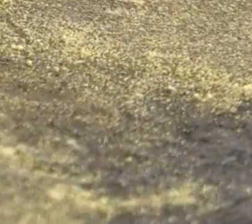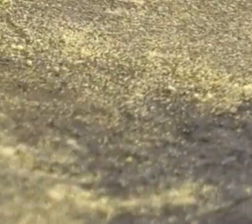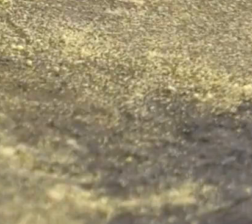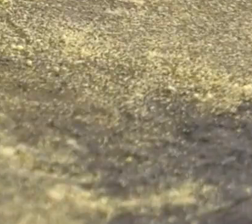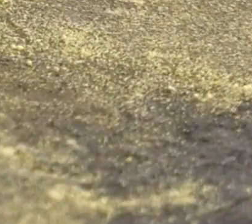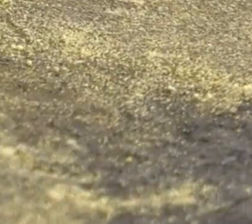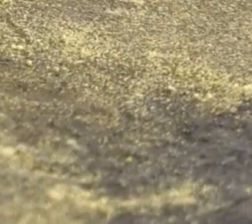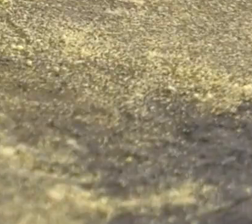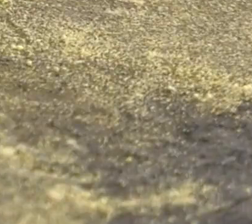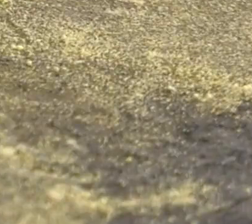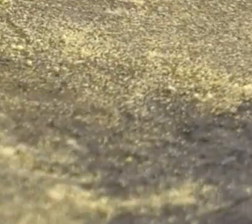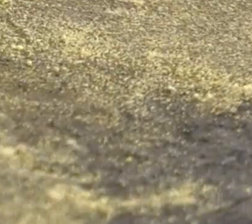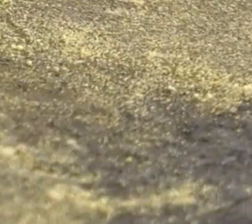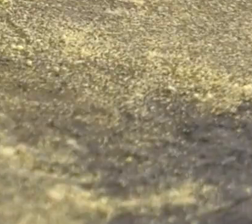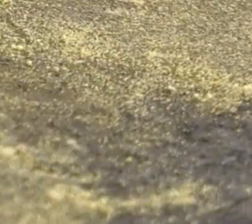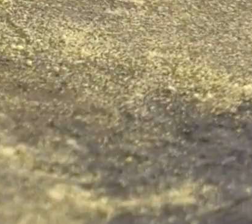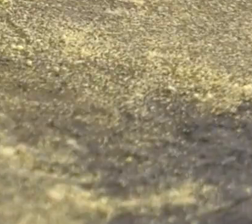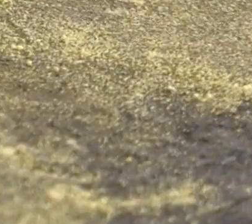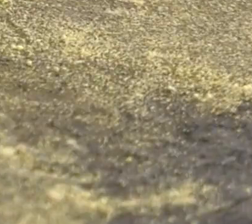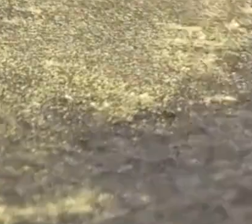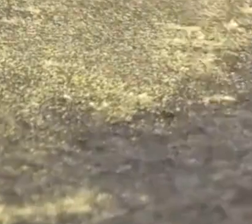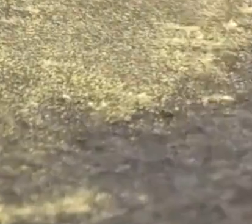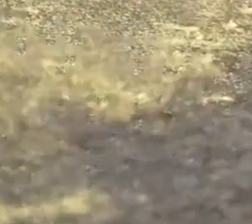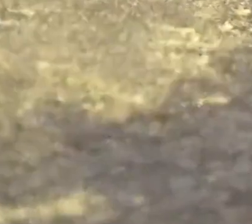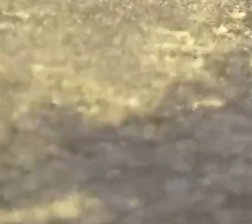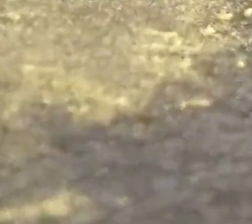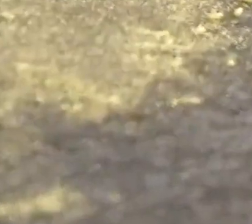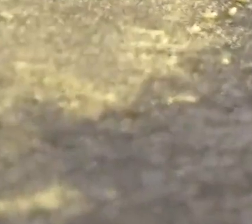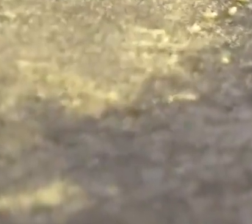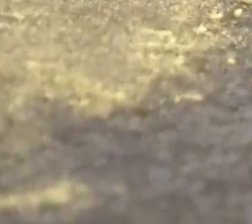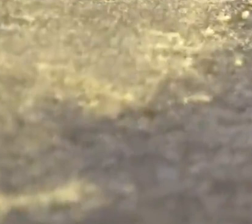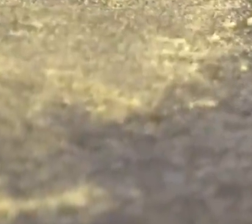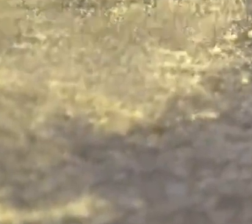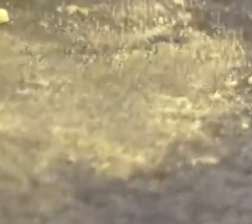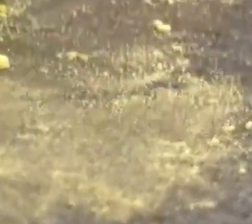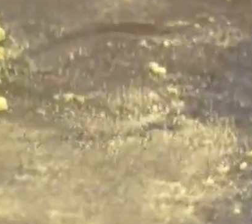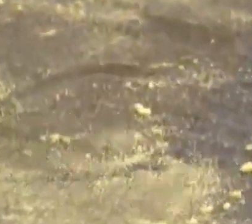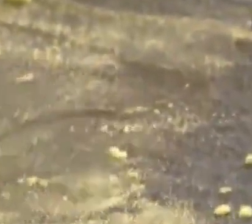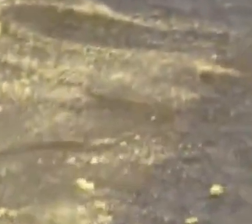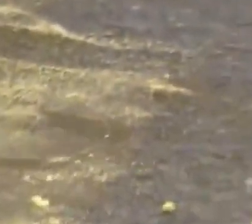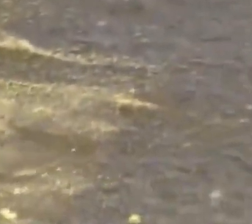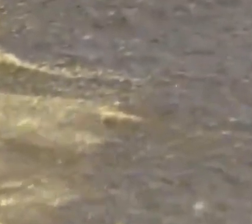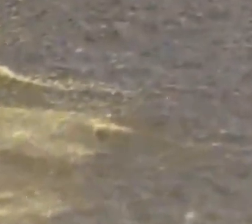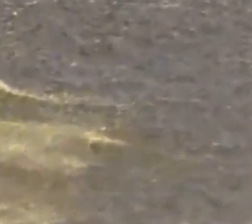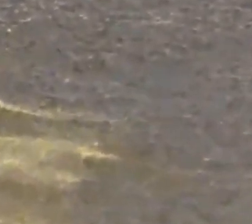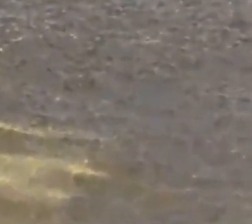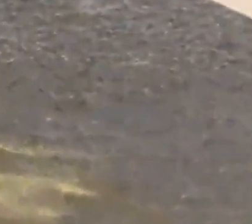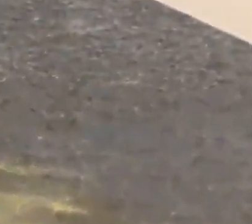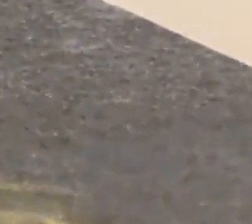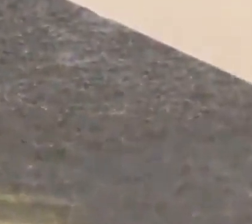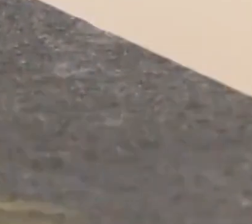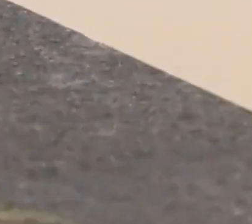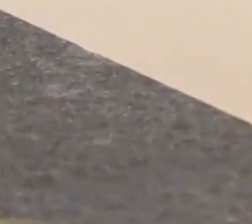If the components are not heated, iron and sulfur will not combine to form a